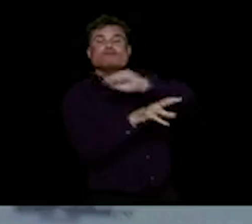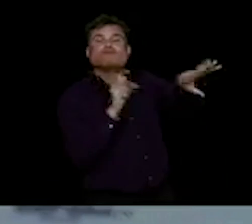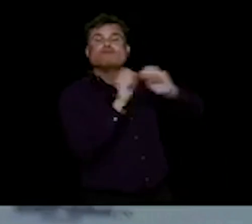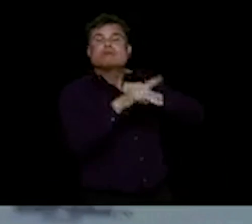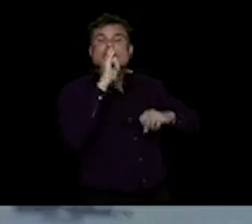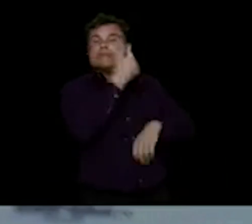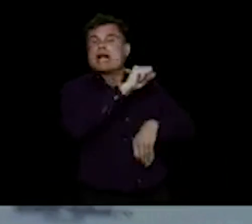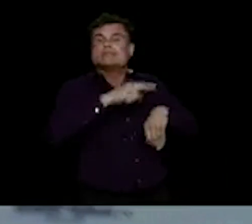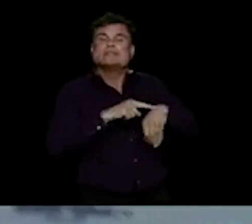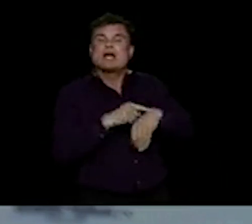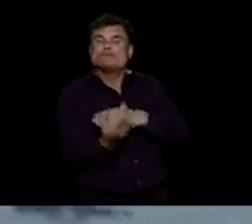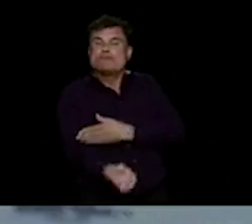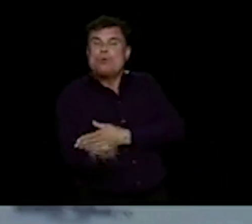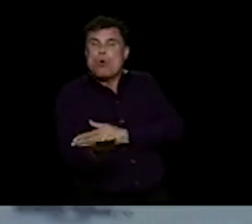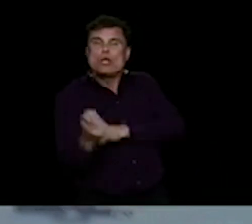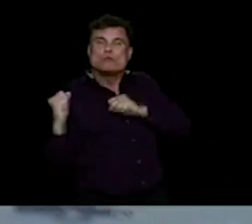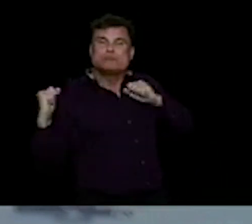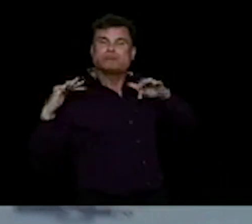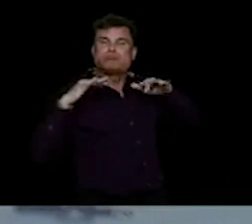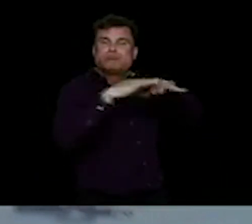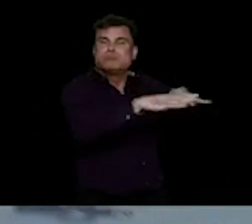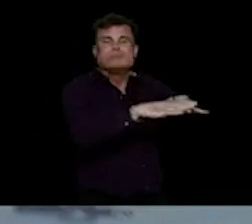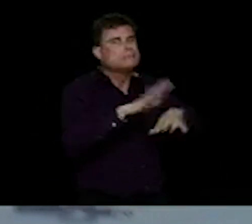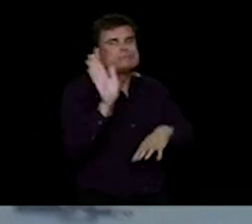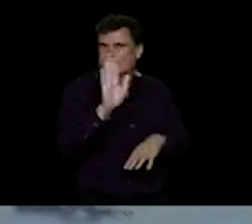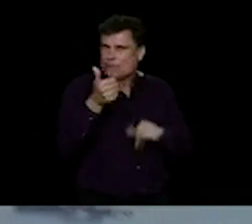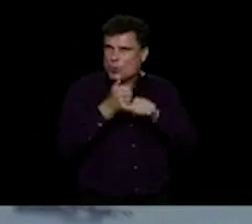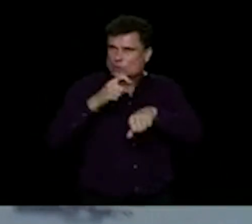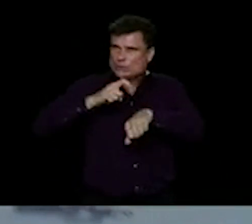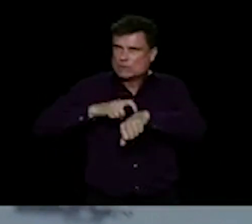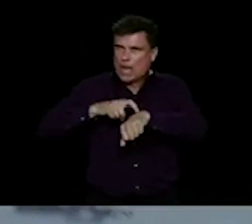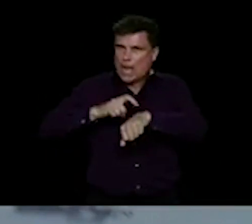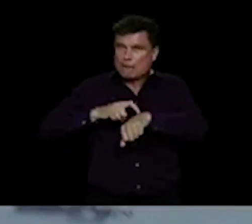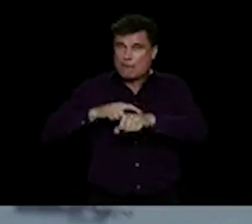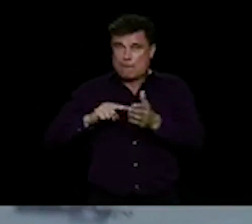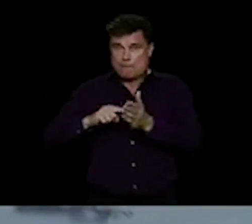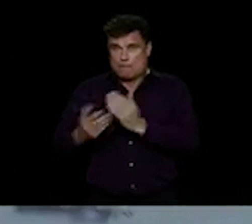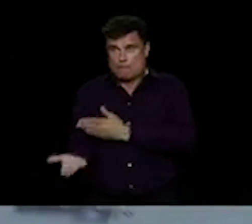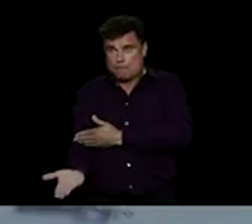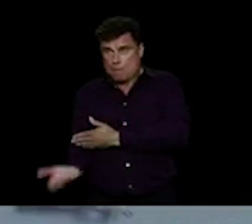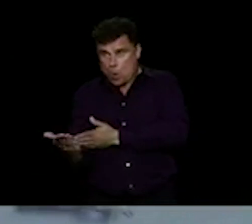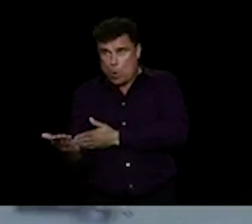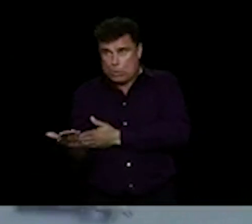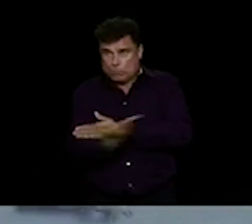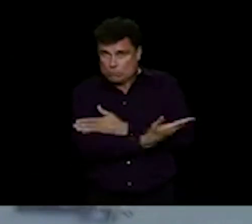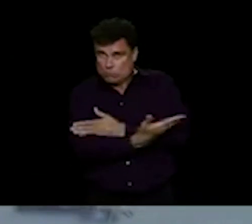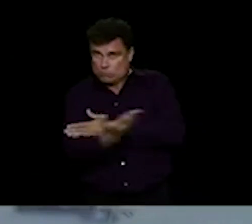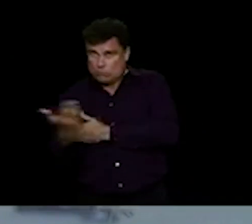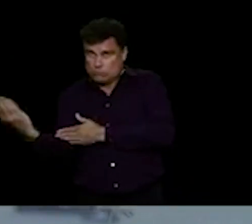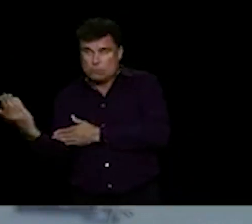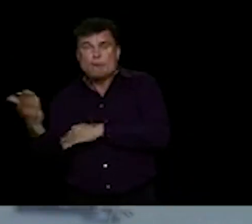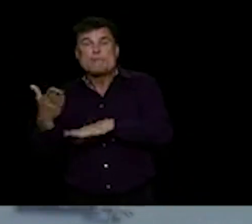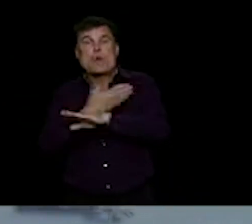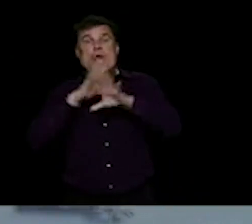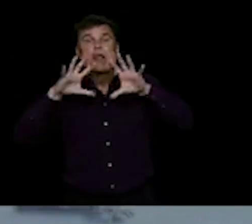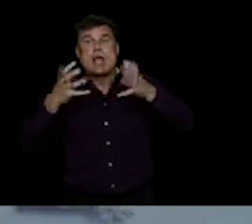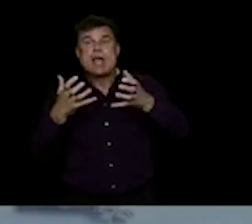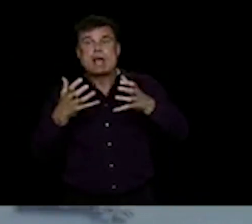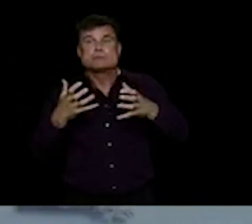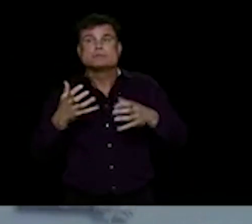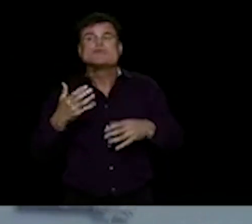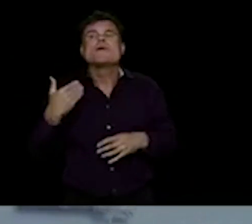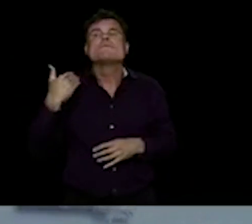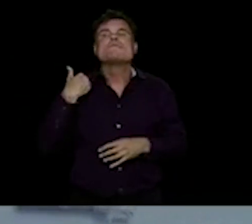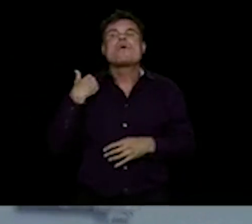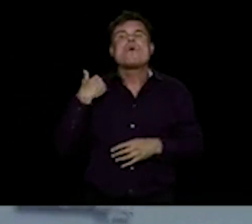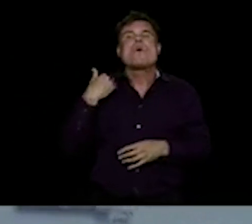was a lot of clustering at the beginning of the day, at the end of the day, where families and parents were closer together. So those are